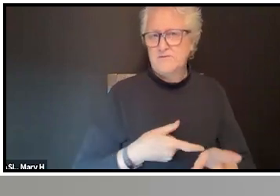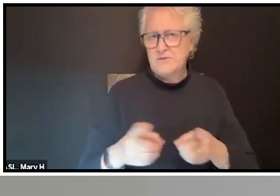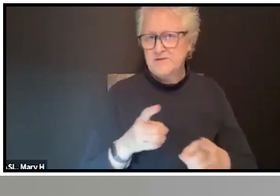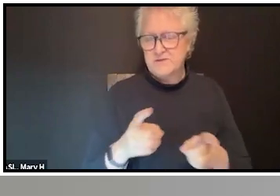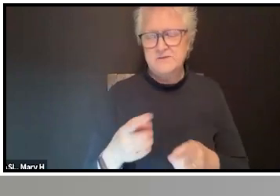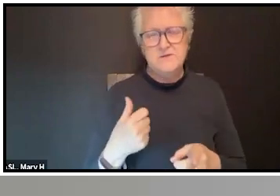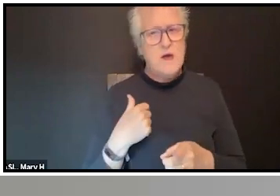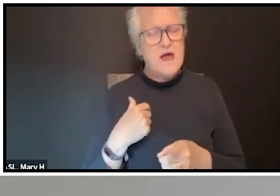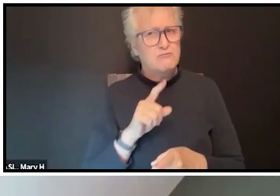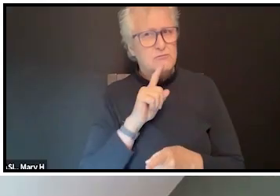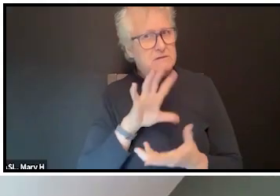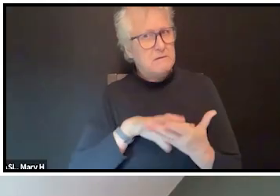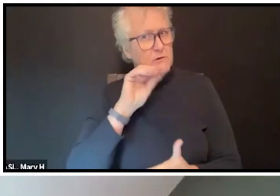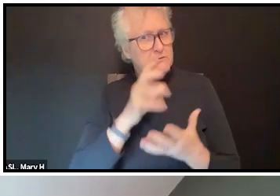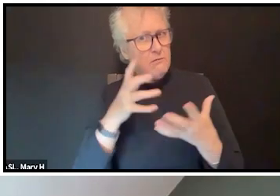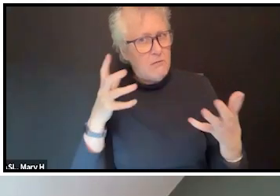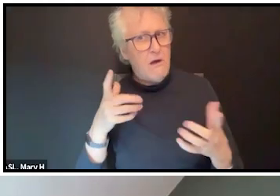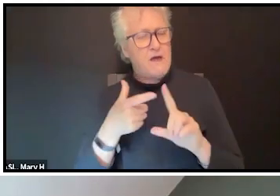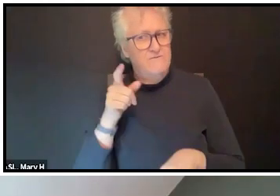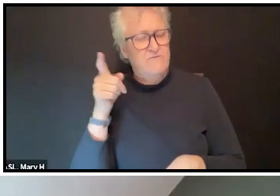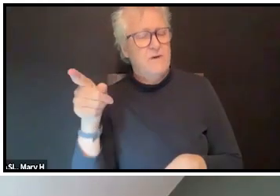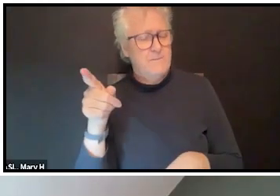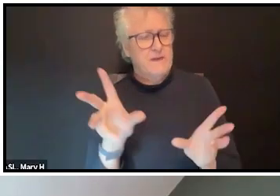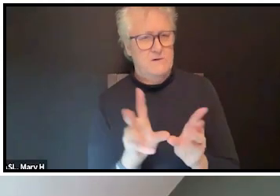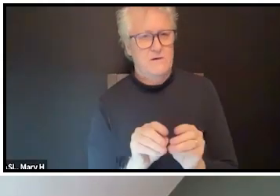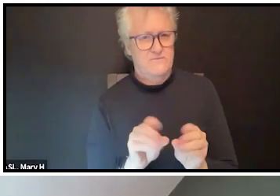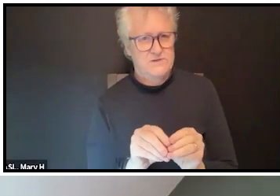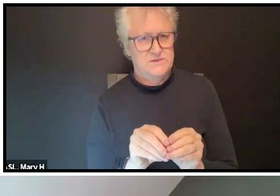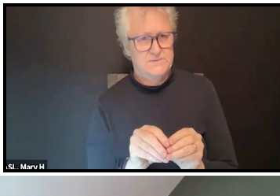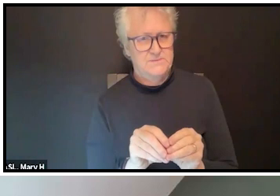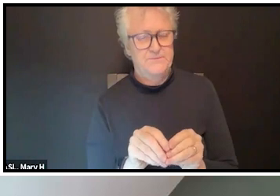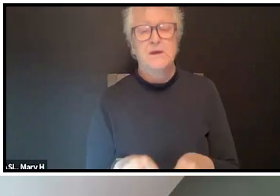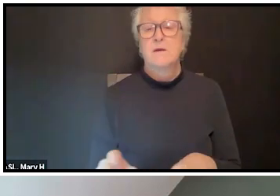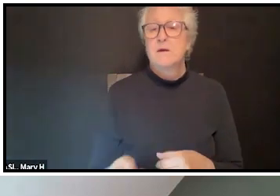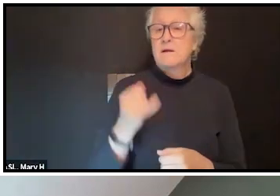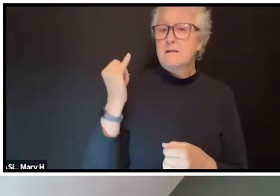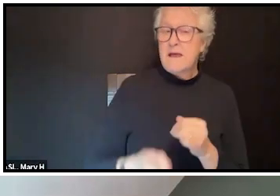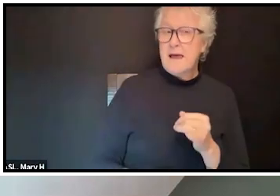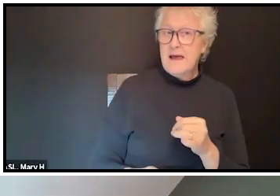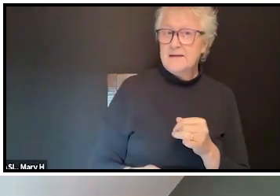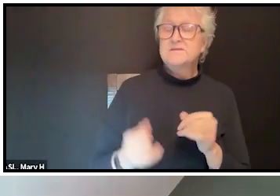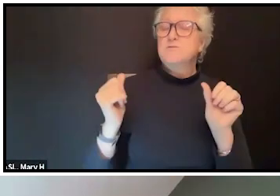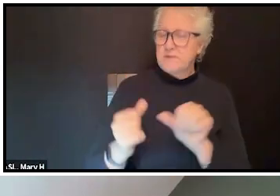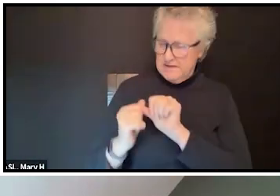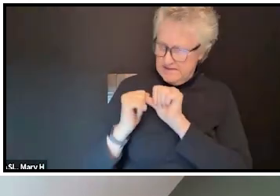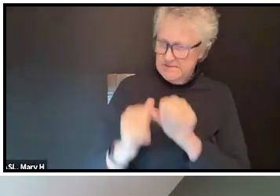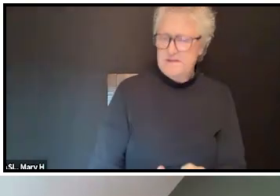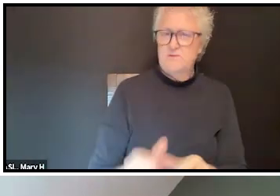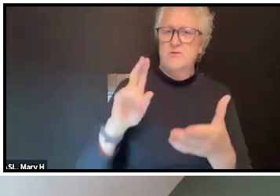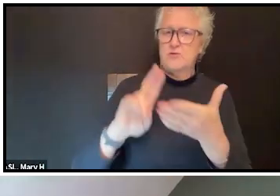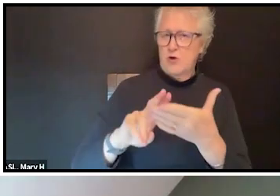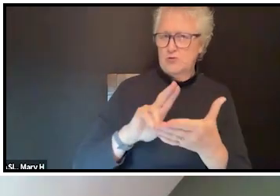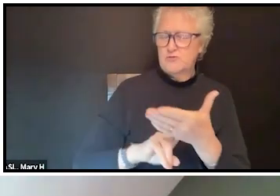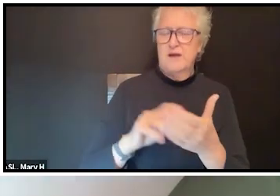that conference. And then last, we continue to have a contract with Ripen